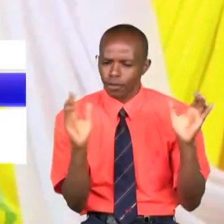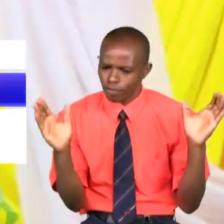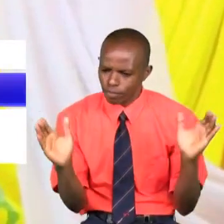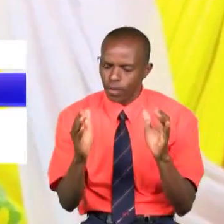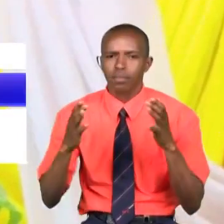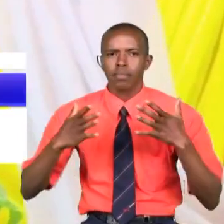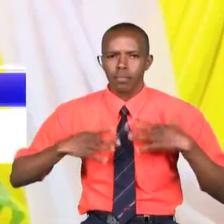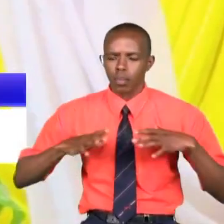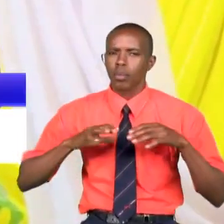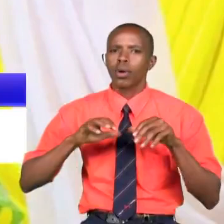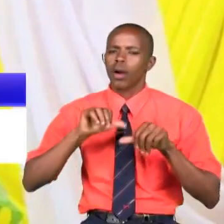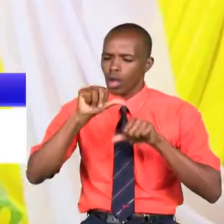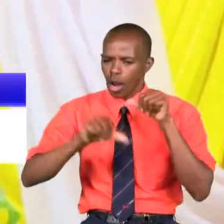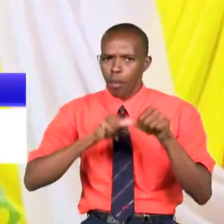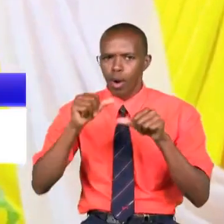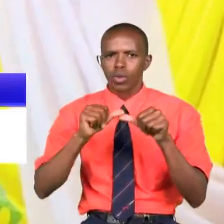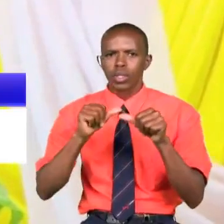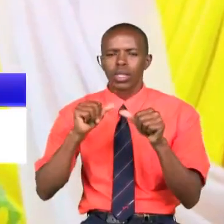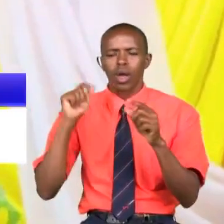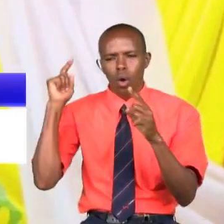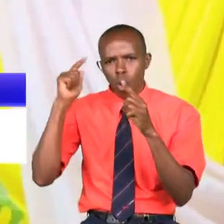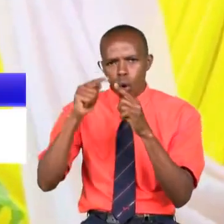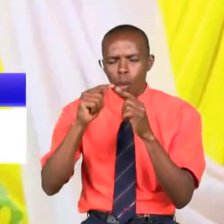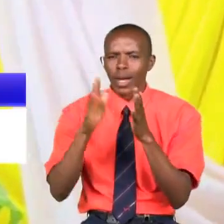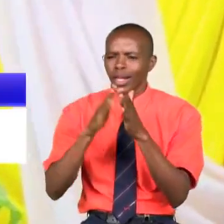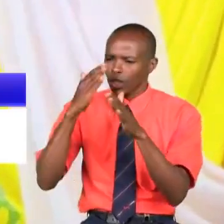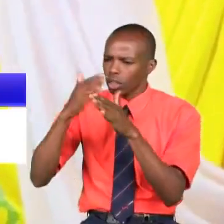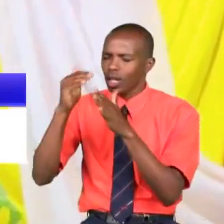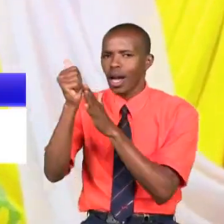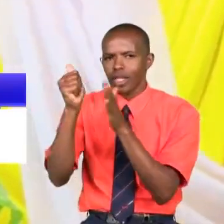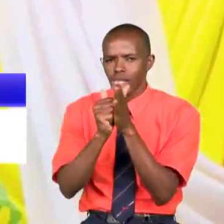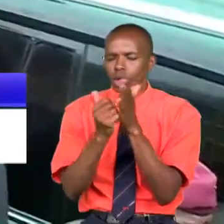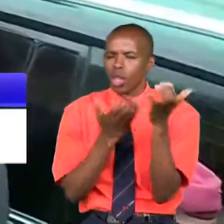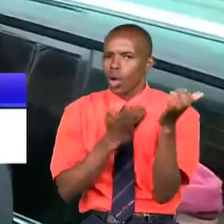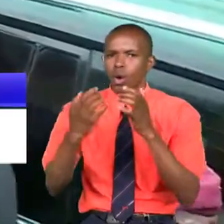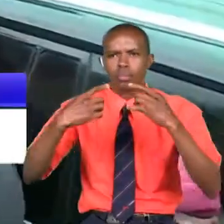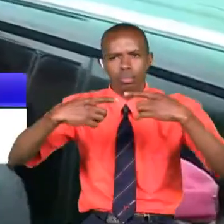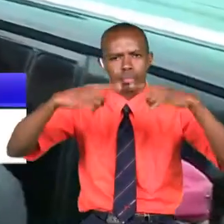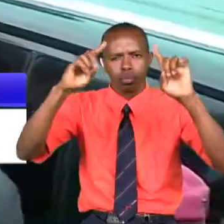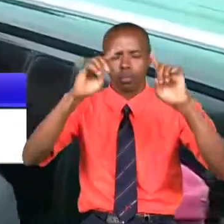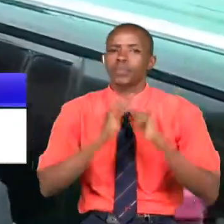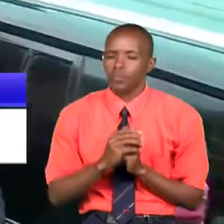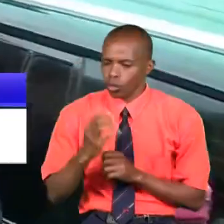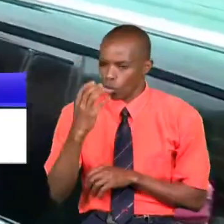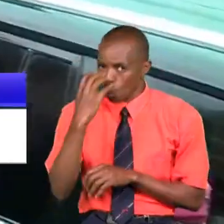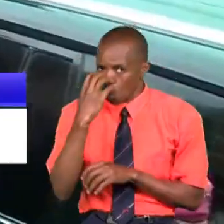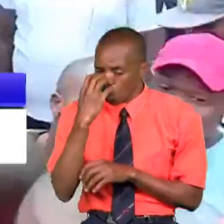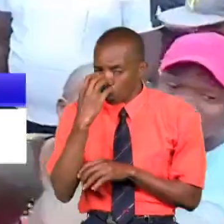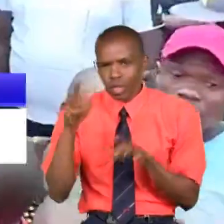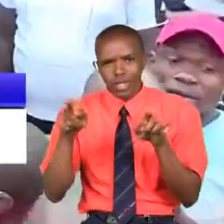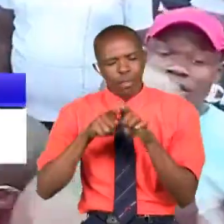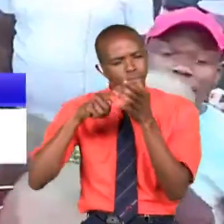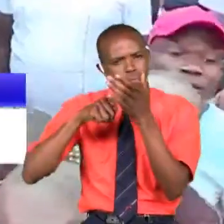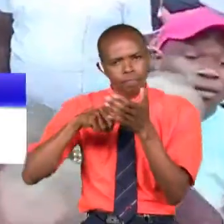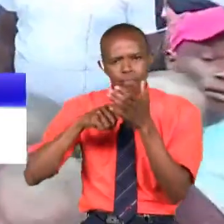people along common and shared agendas of economic prosperity. William Ruto has also